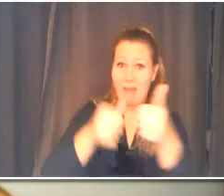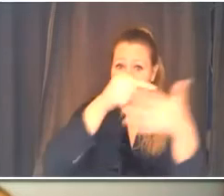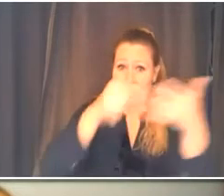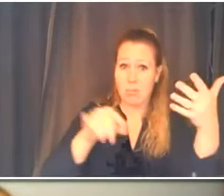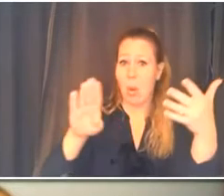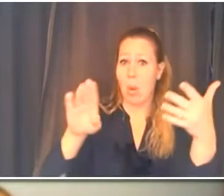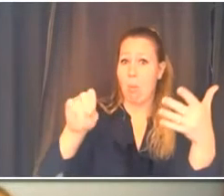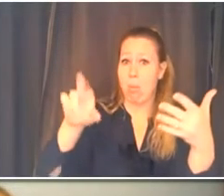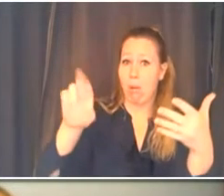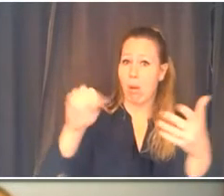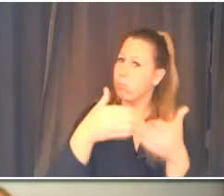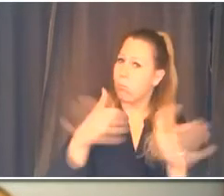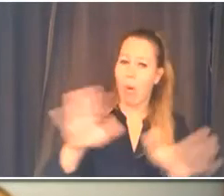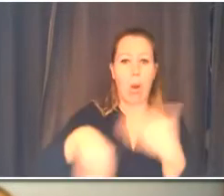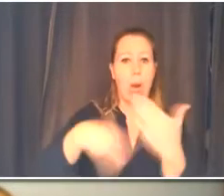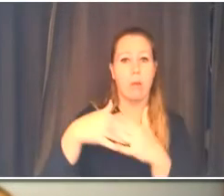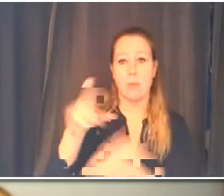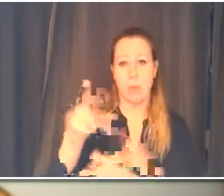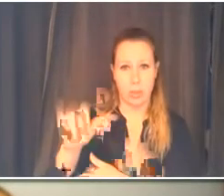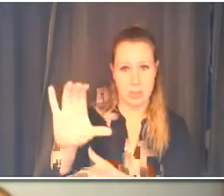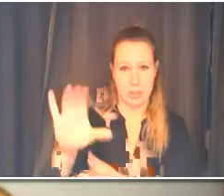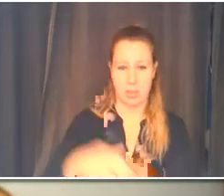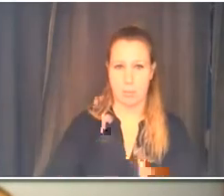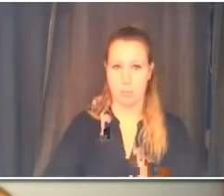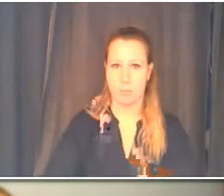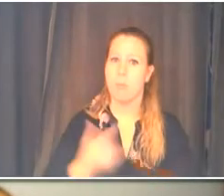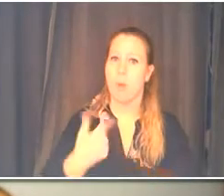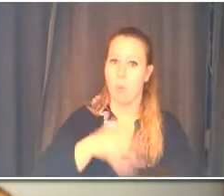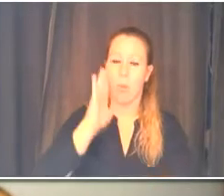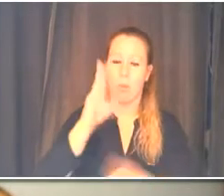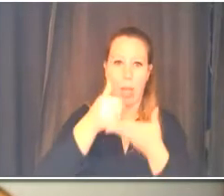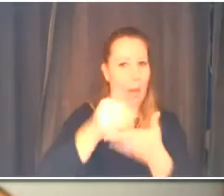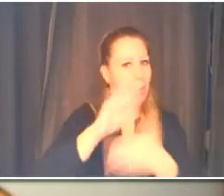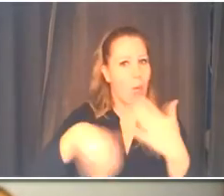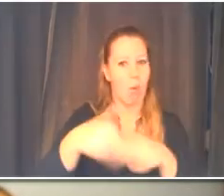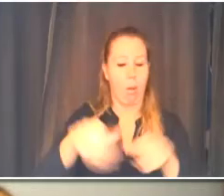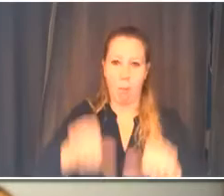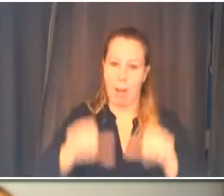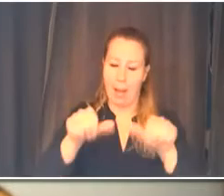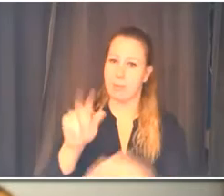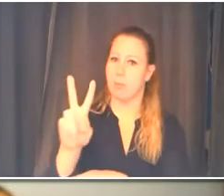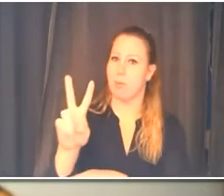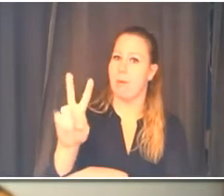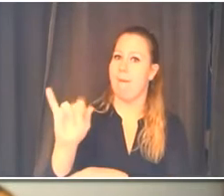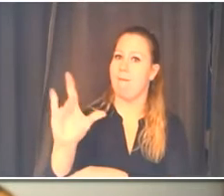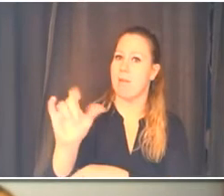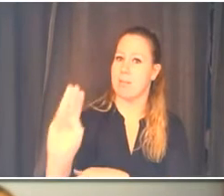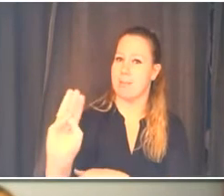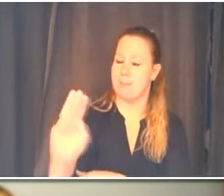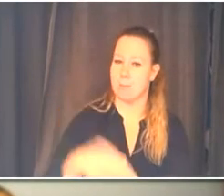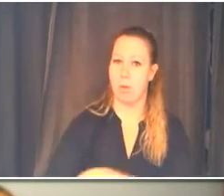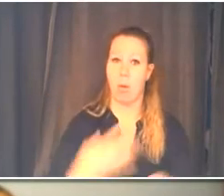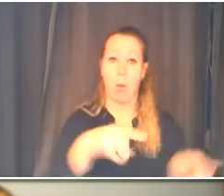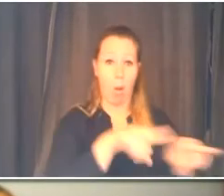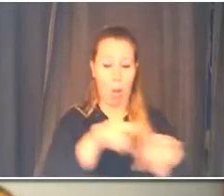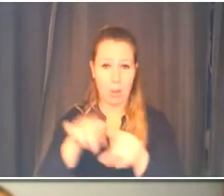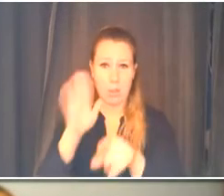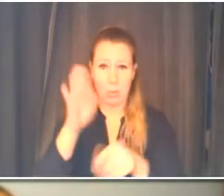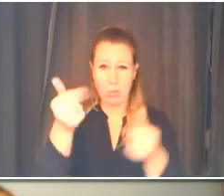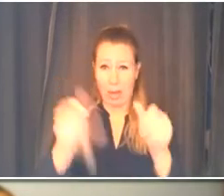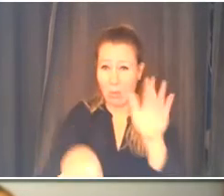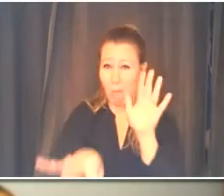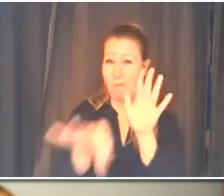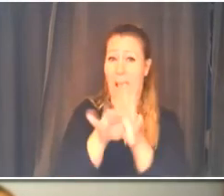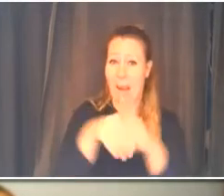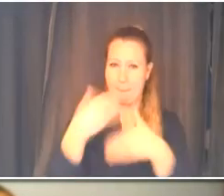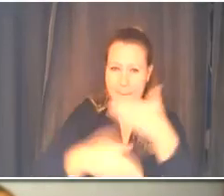of covid-19 we are endeavoring to continue unad as best as we can we still monitor the high propensity and child